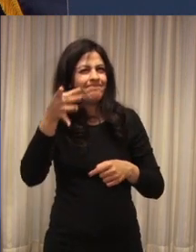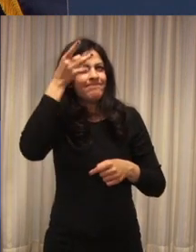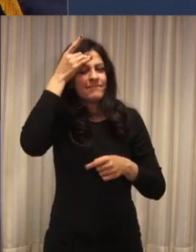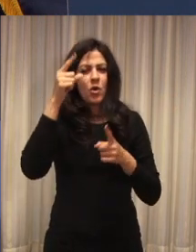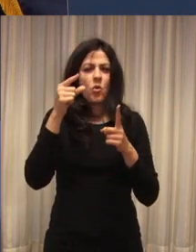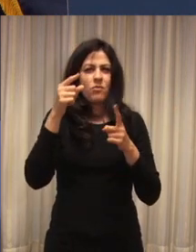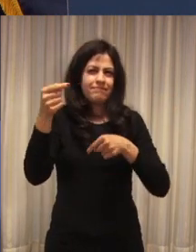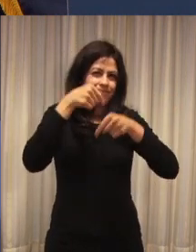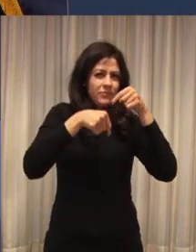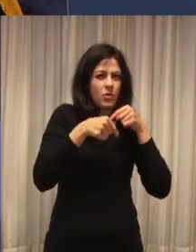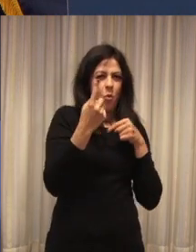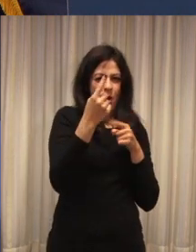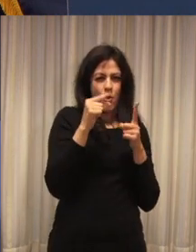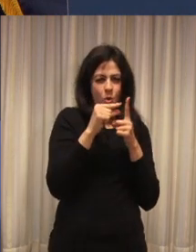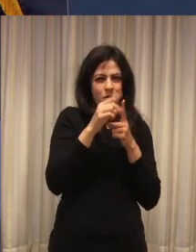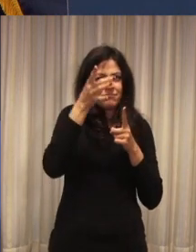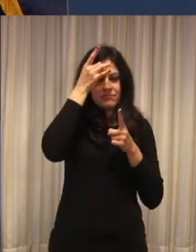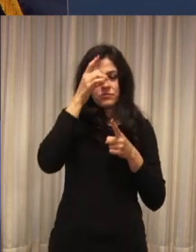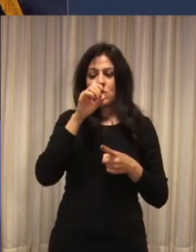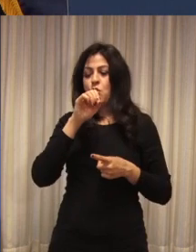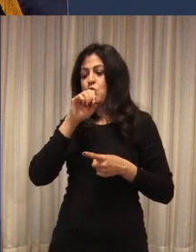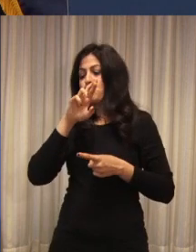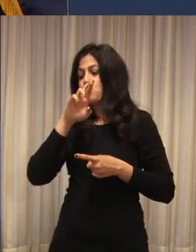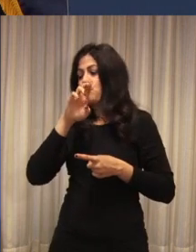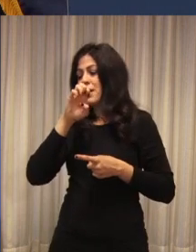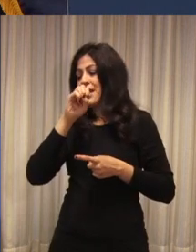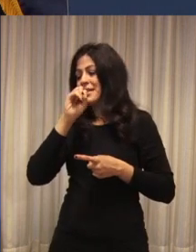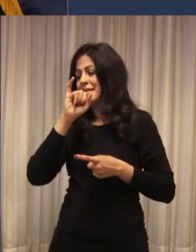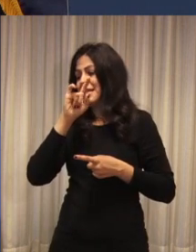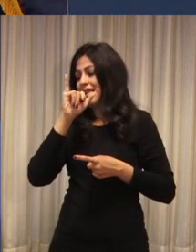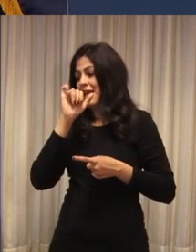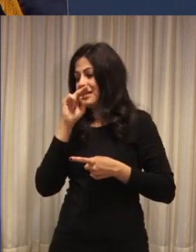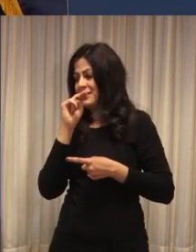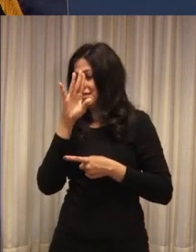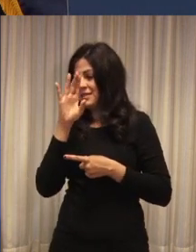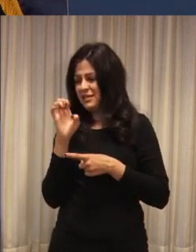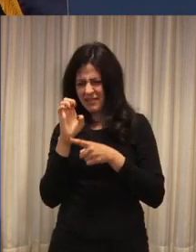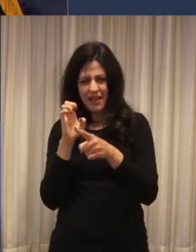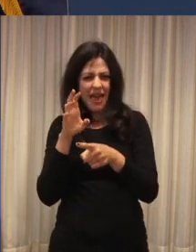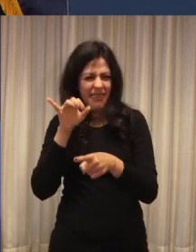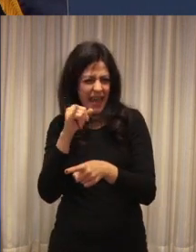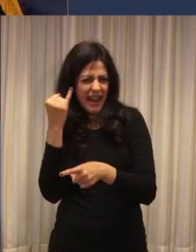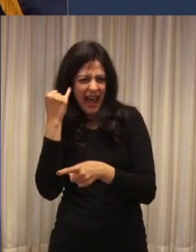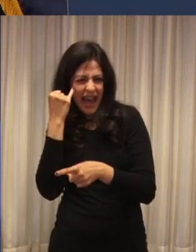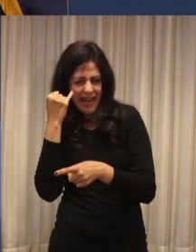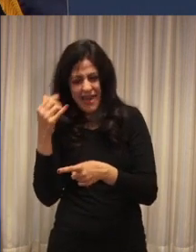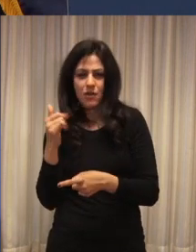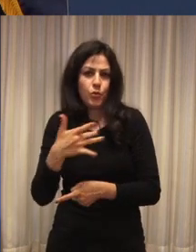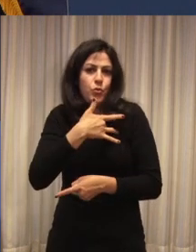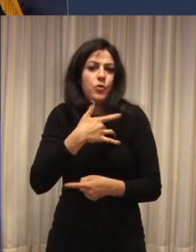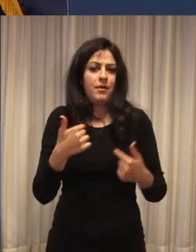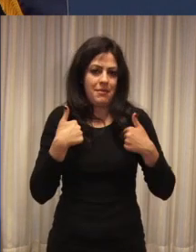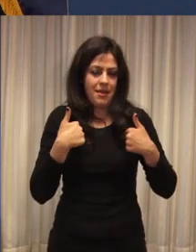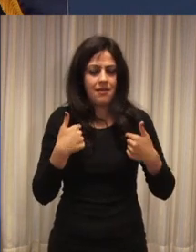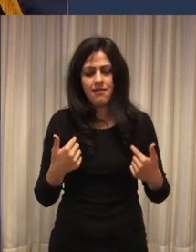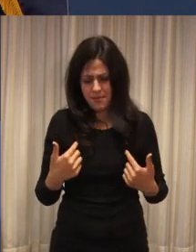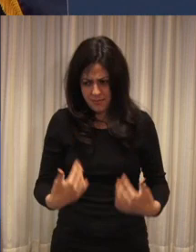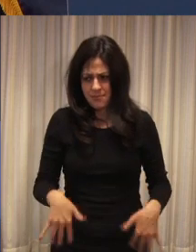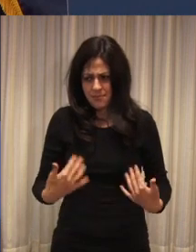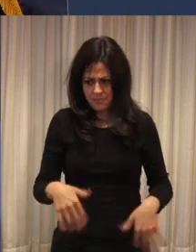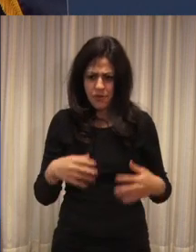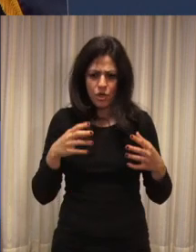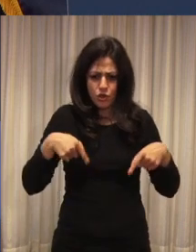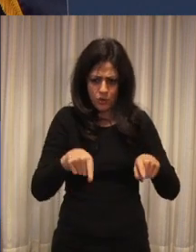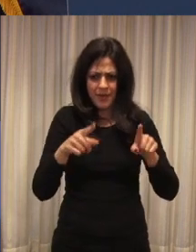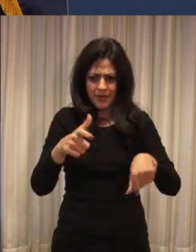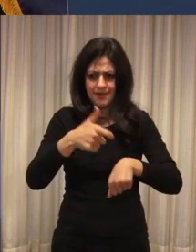that we hit on right from the beginning of our response to COVID, this idea that in the wake of a crisis, we as a